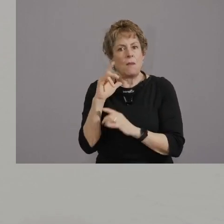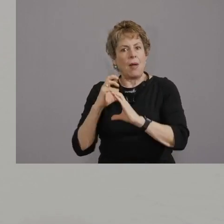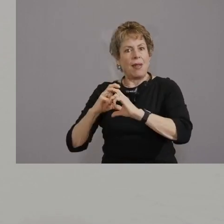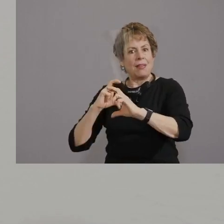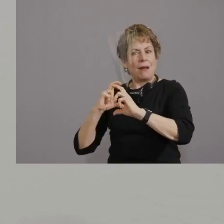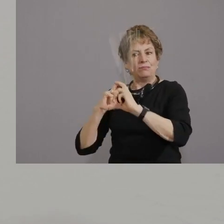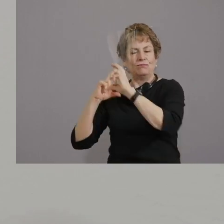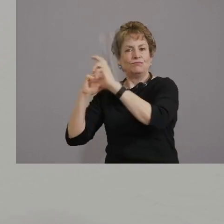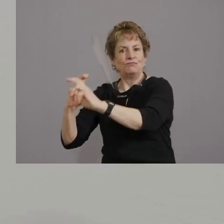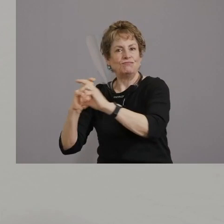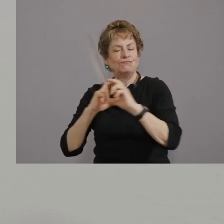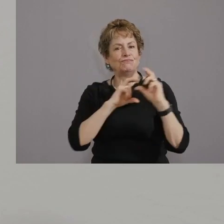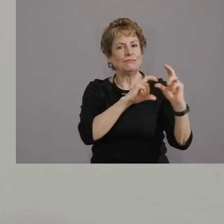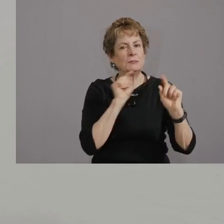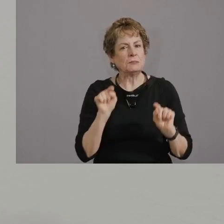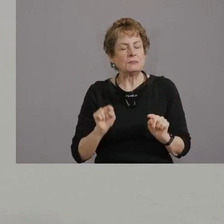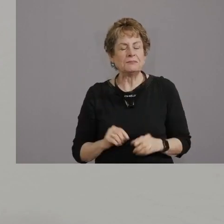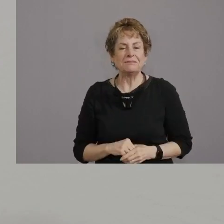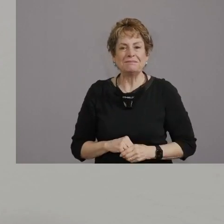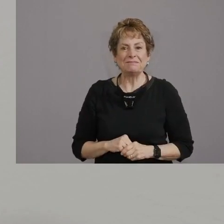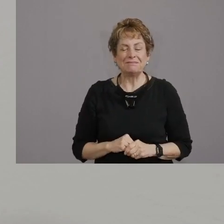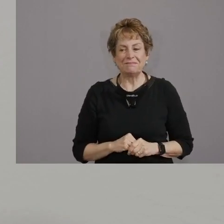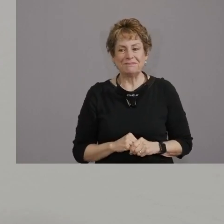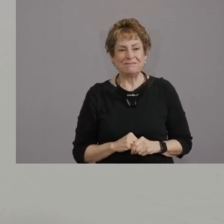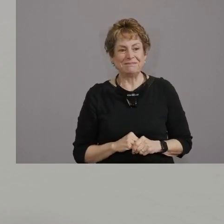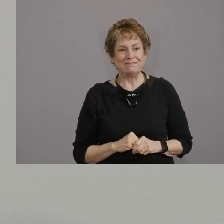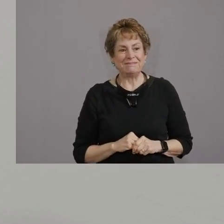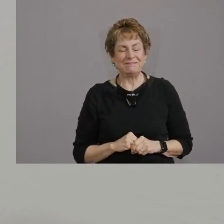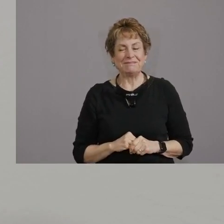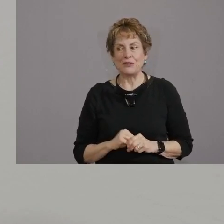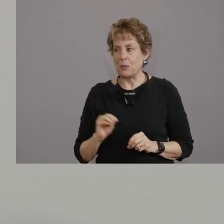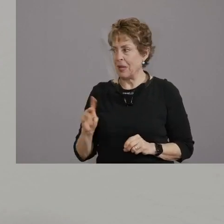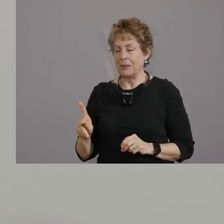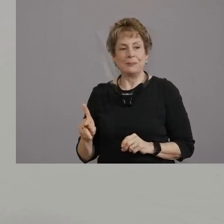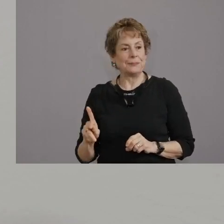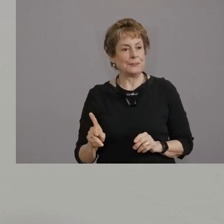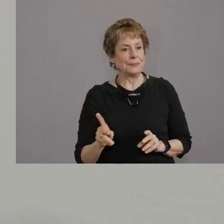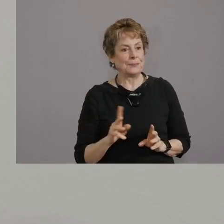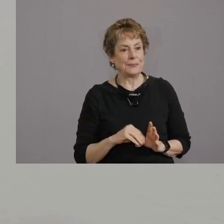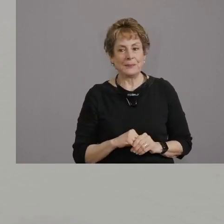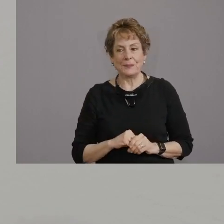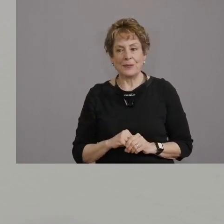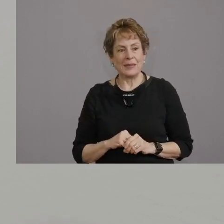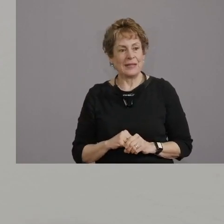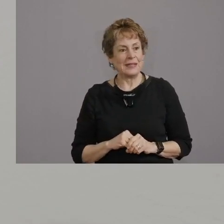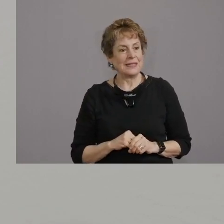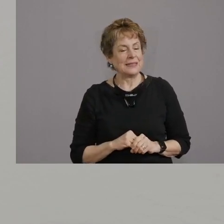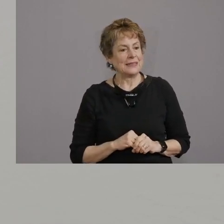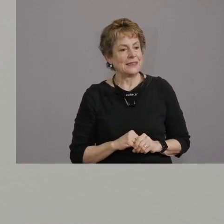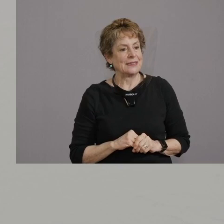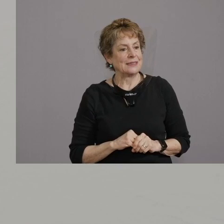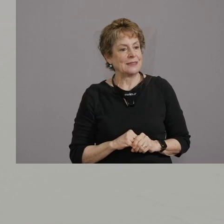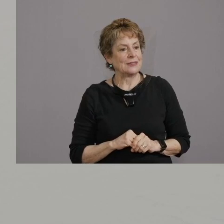Thanks so much. Thank you. Okay, next up is Martha. Hi, Martha.